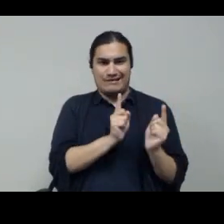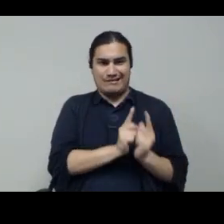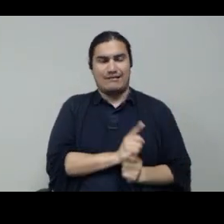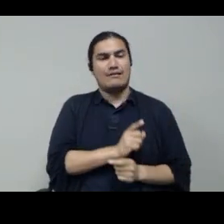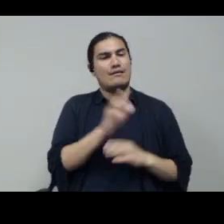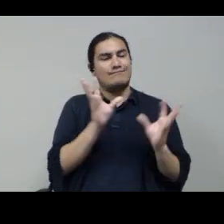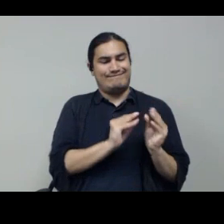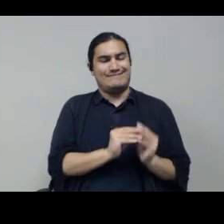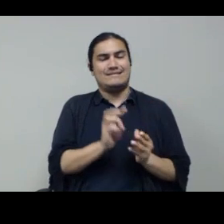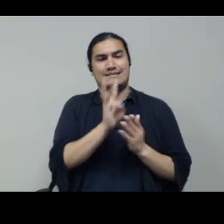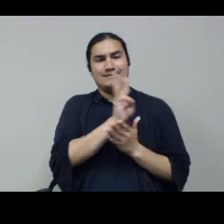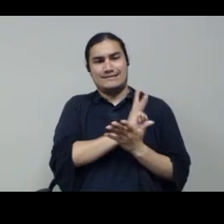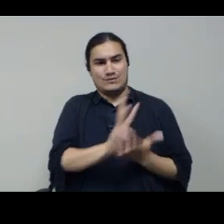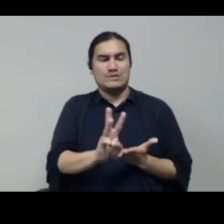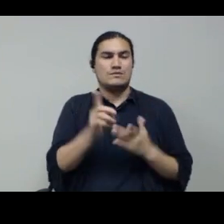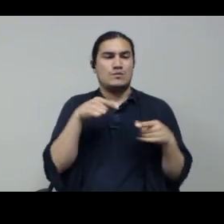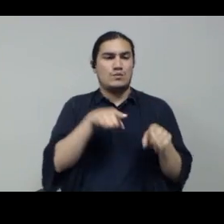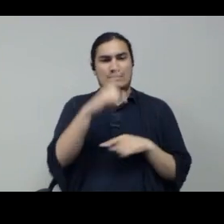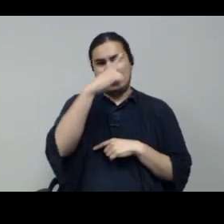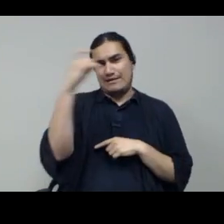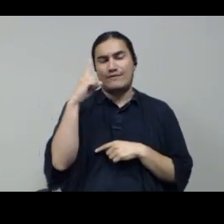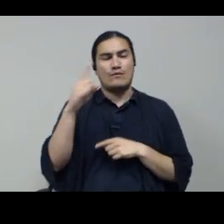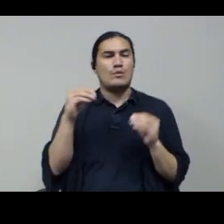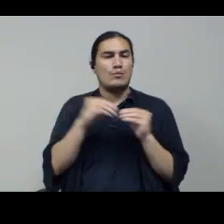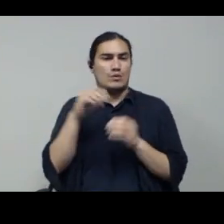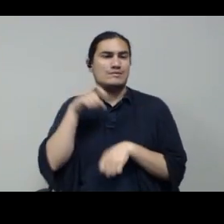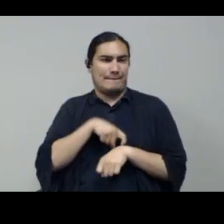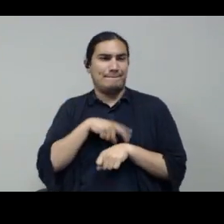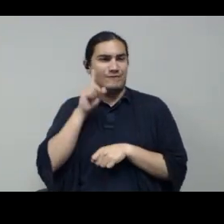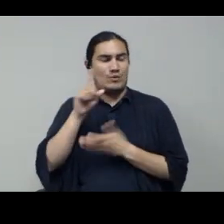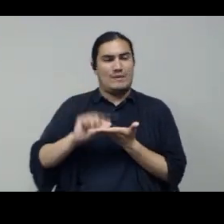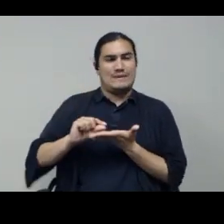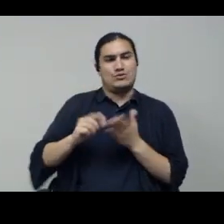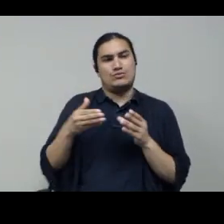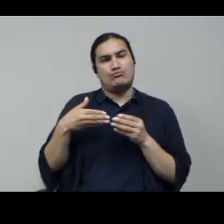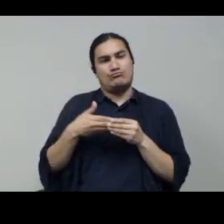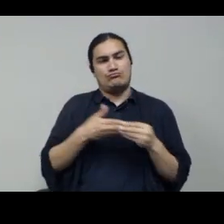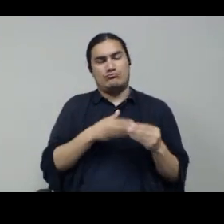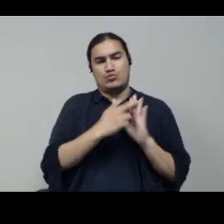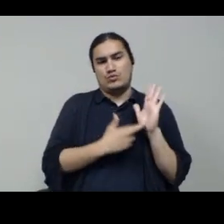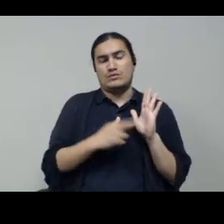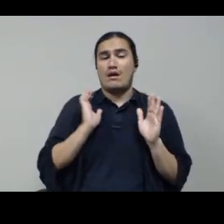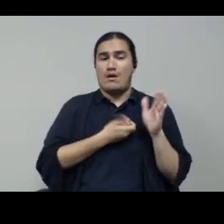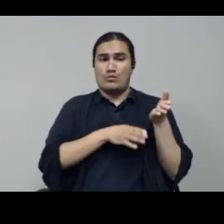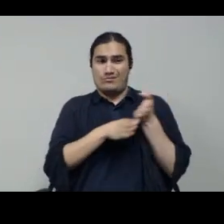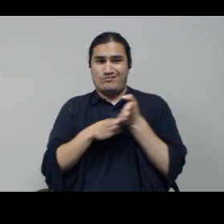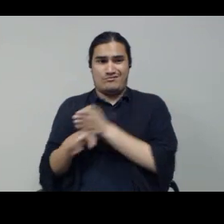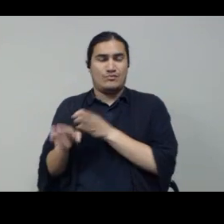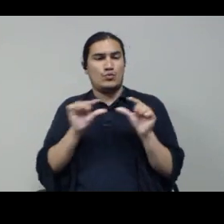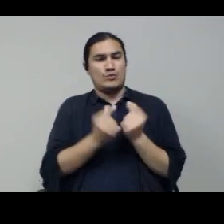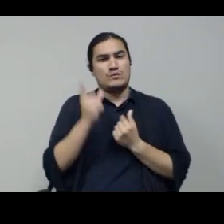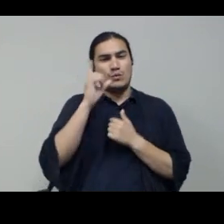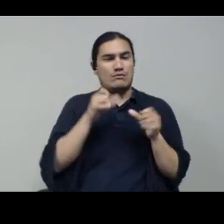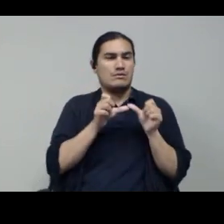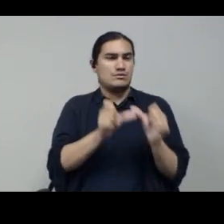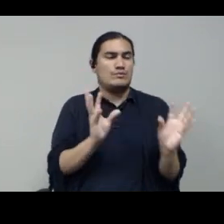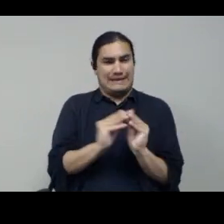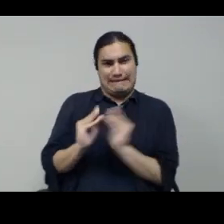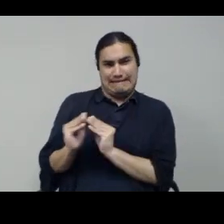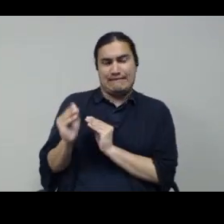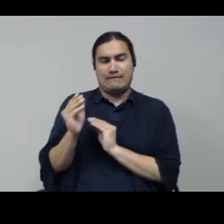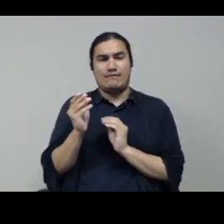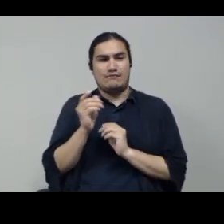the summer to give our federal partners more time to publish guidance. And our sub-working groups will continue meeting as necessary to